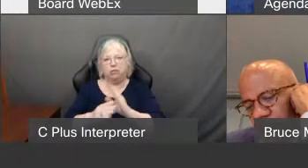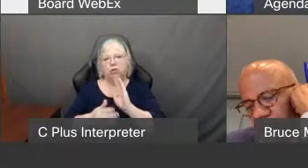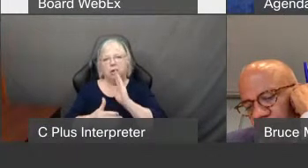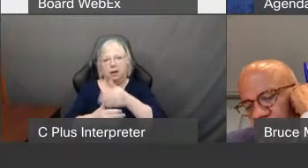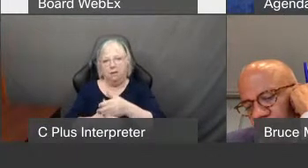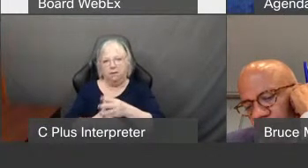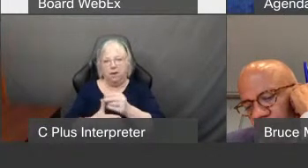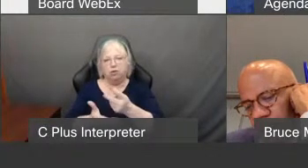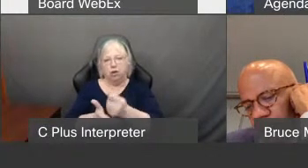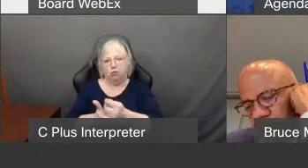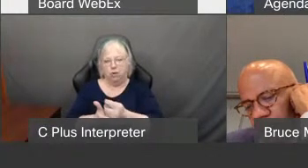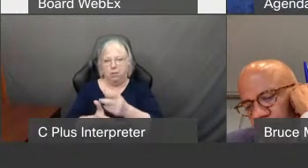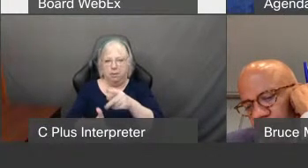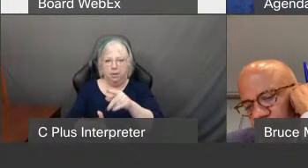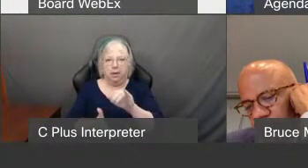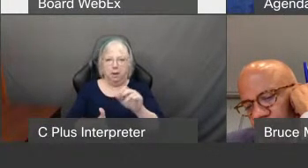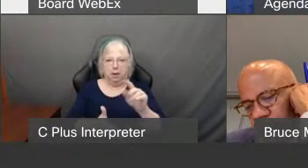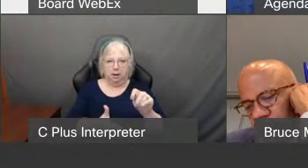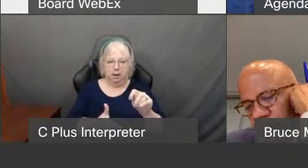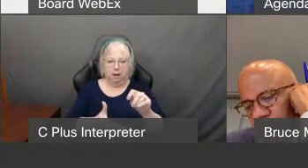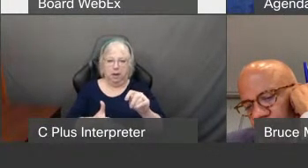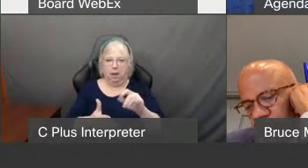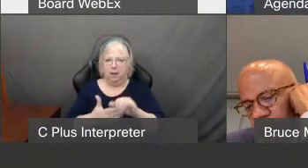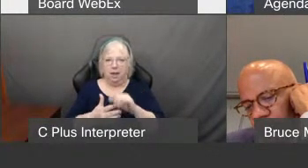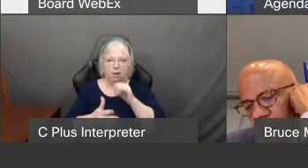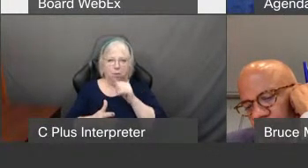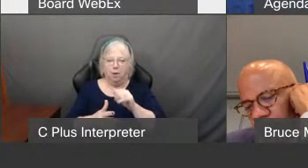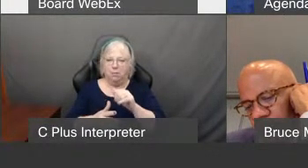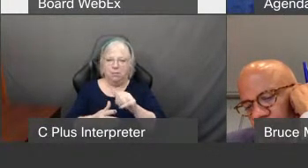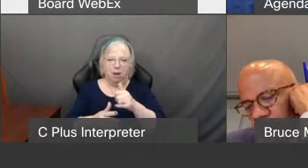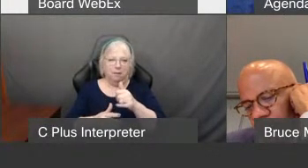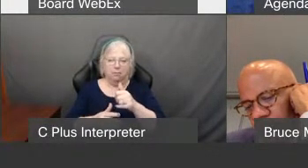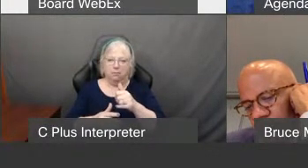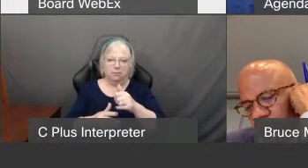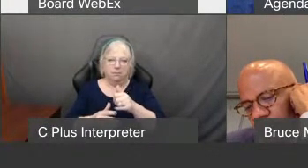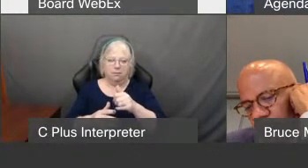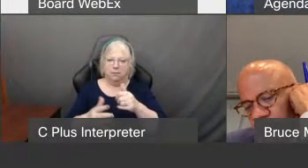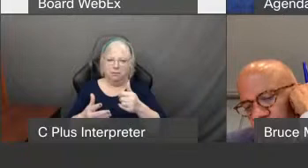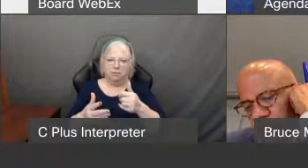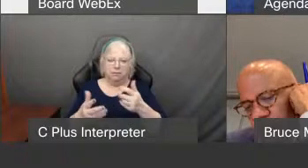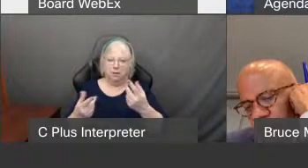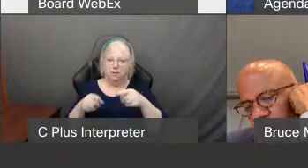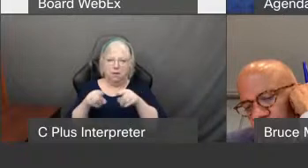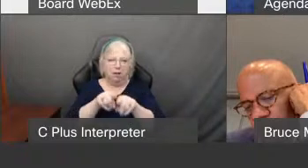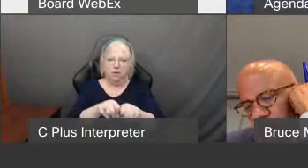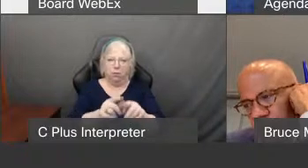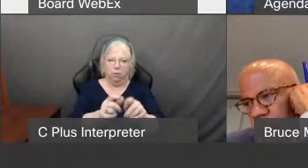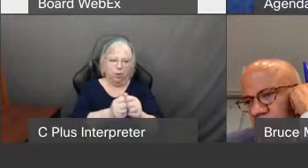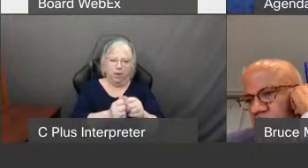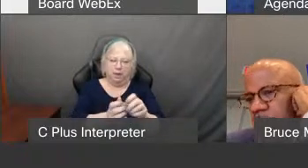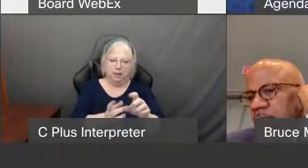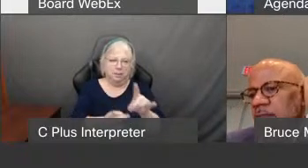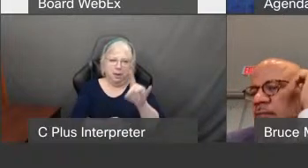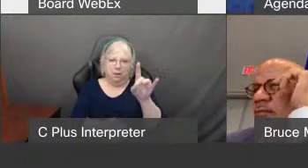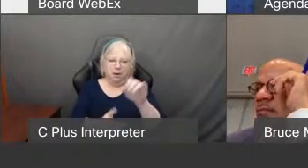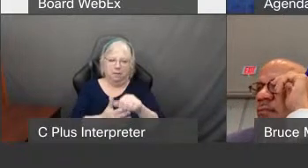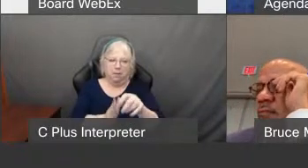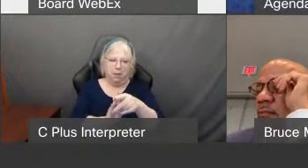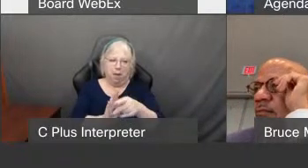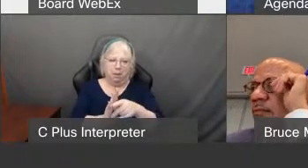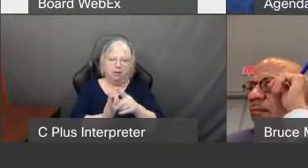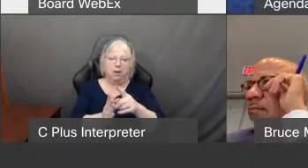treatment, and would not fall in line with the spear and the spirit of that policy and what the voters voted